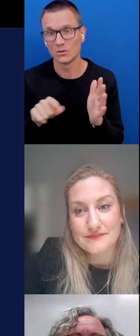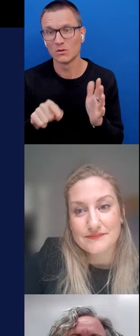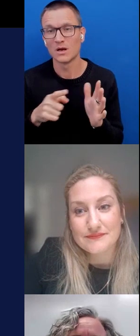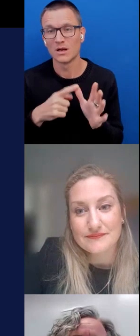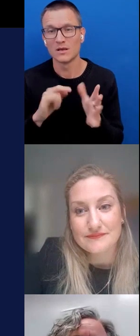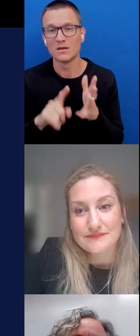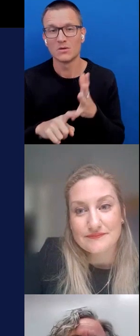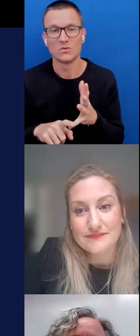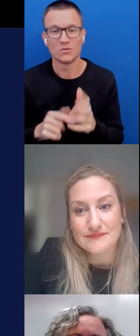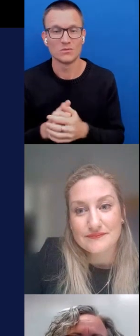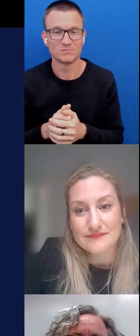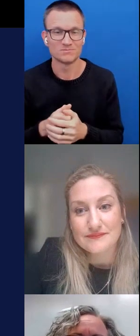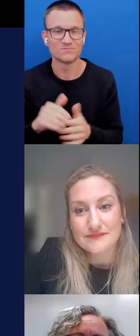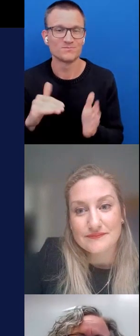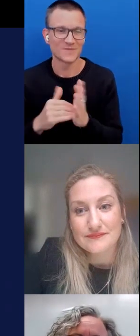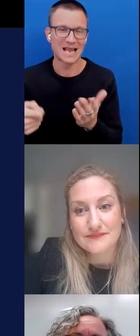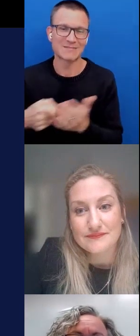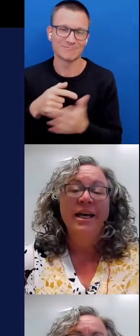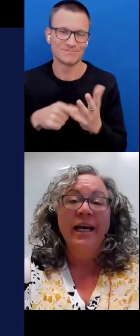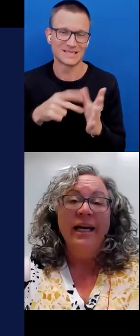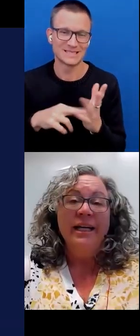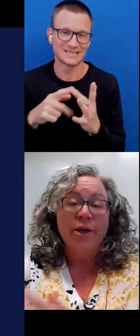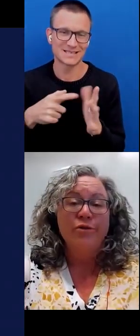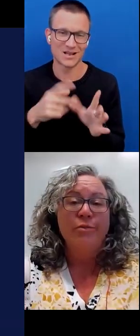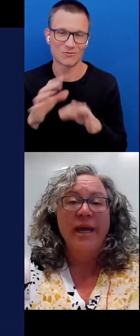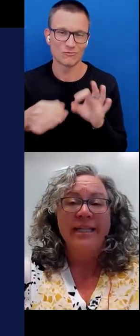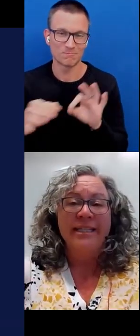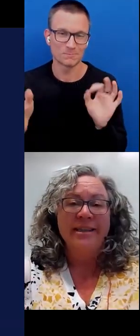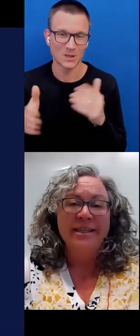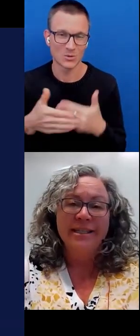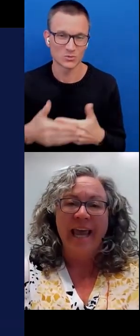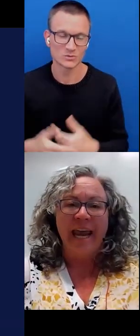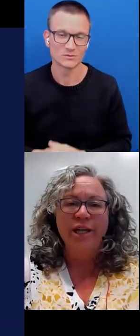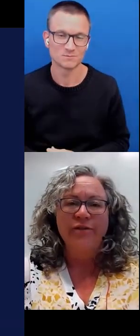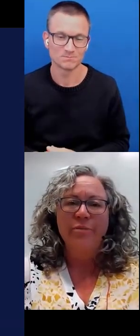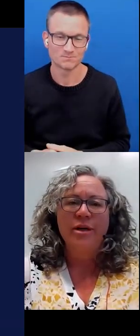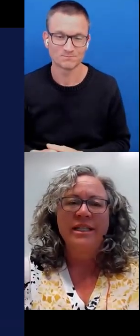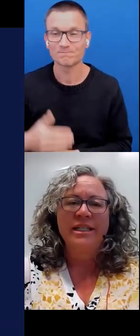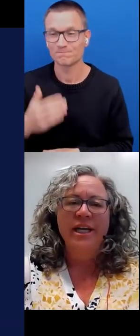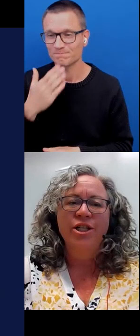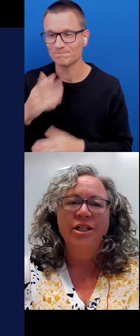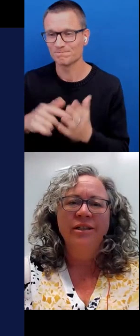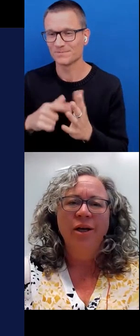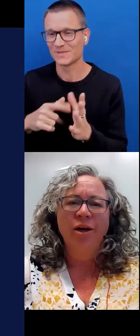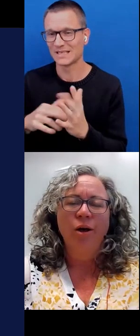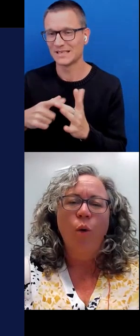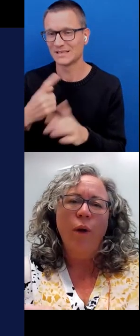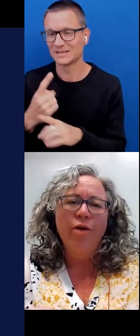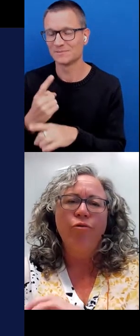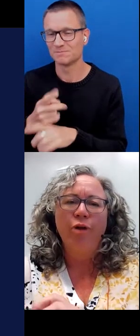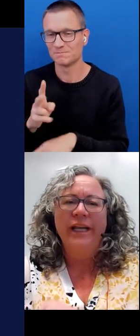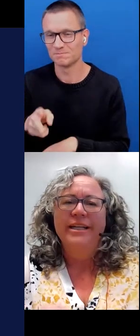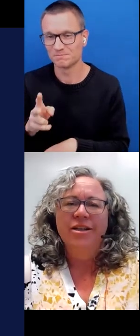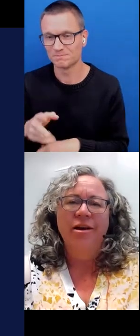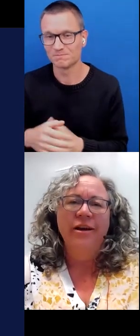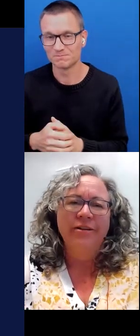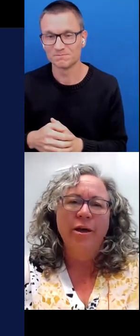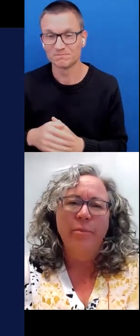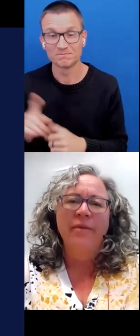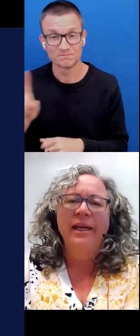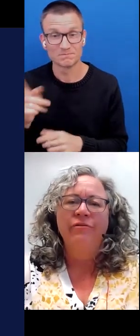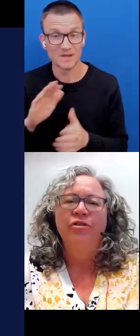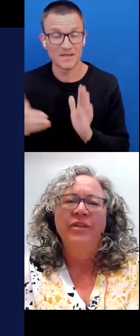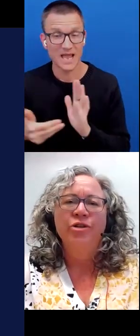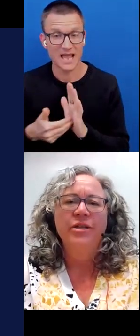Thanks so much, Rebecca. It's Tanya speaking again. So as Rebecca said, this is the end of our presentation. We are really